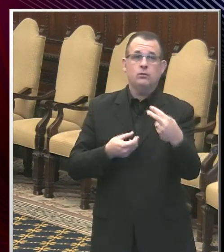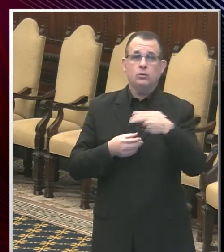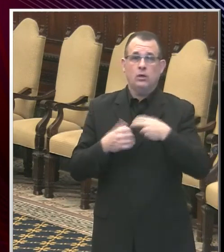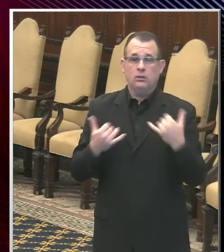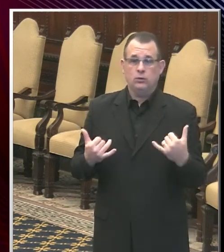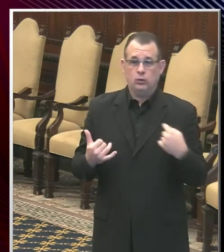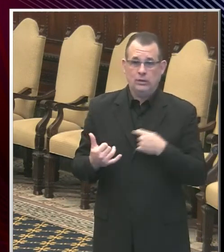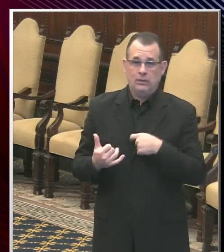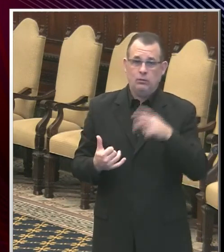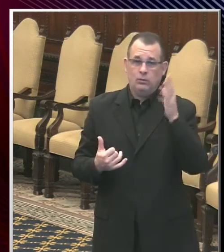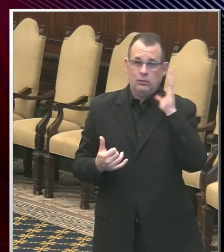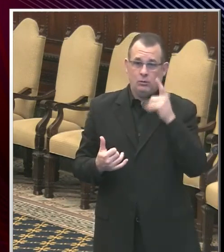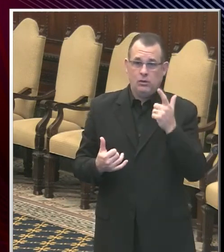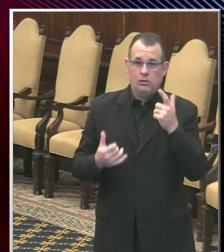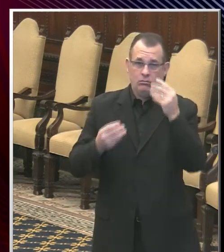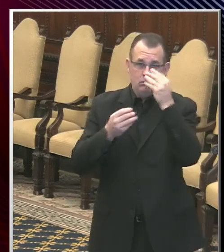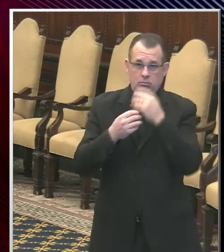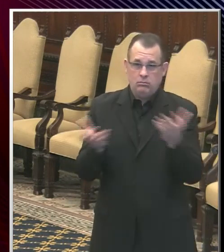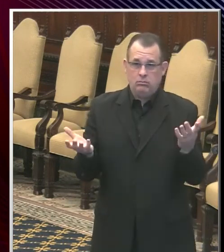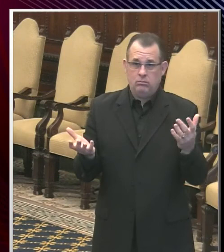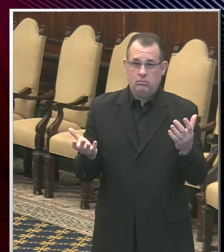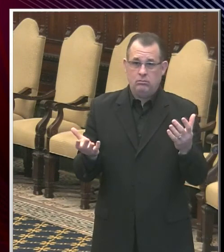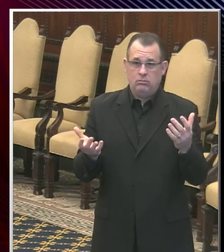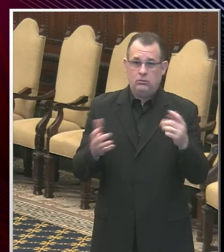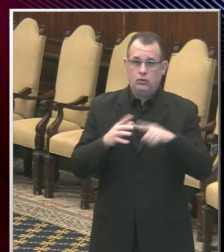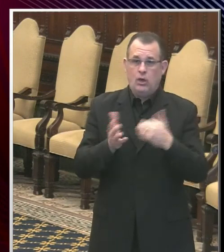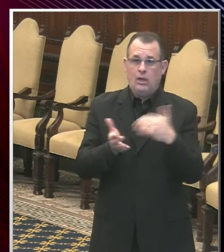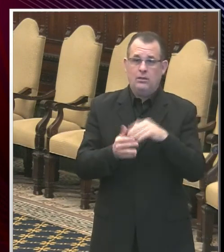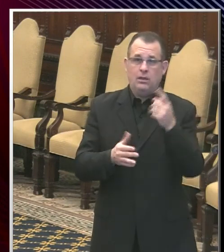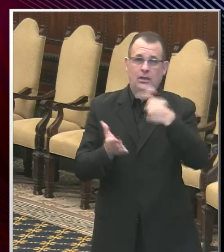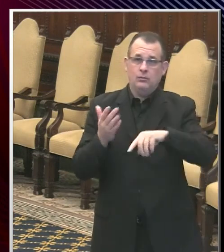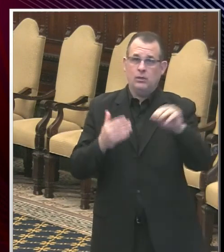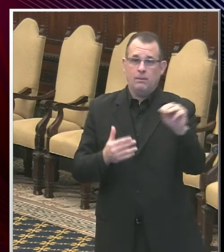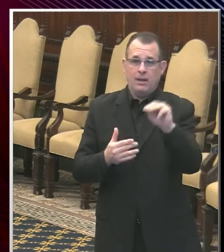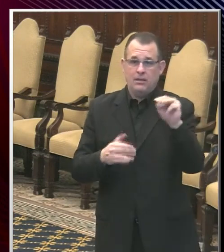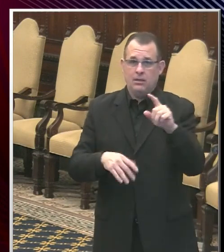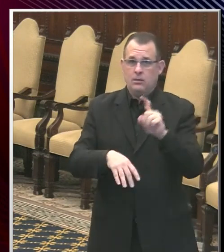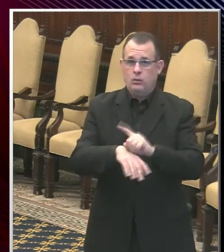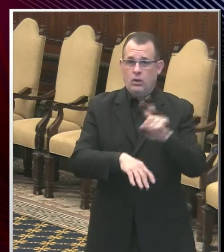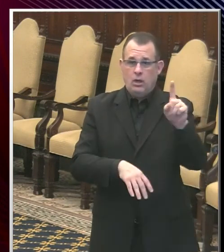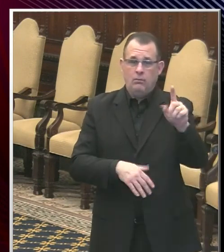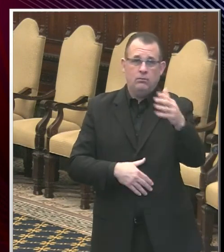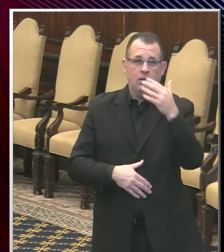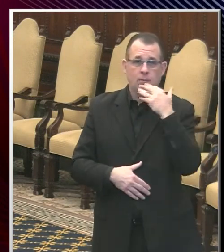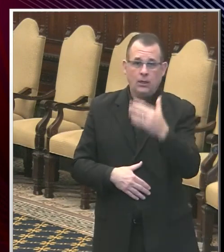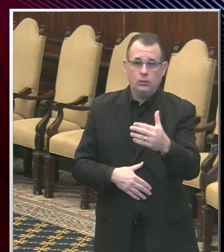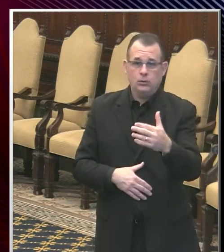will do these daily briefings next week on Monday at 1 p.m. Thanks.